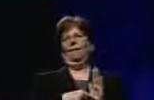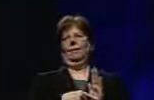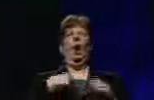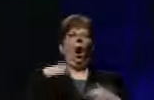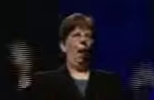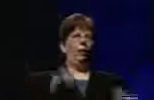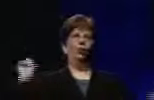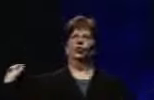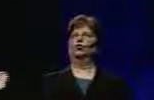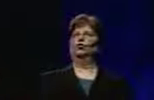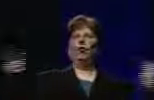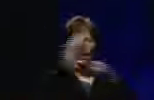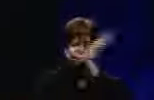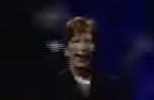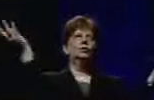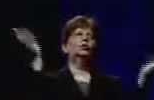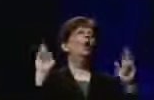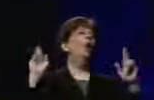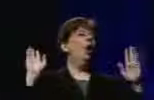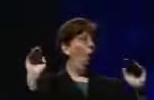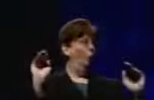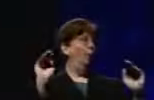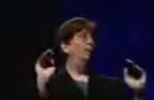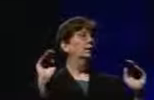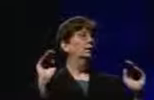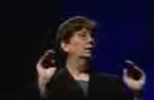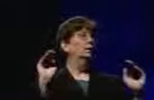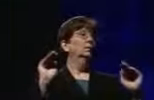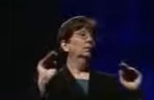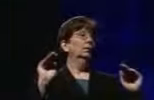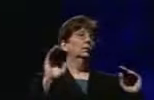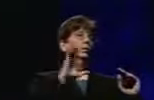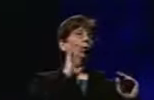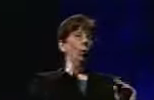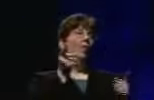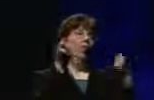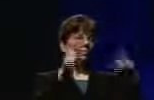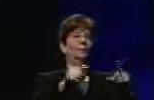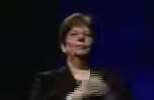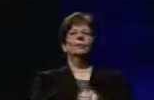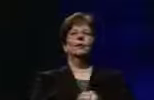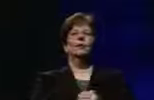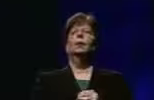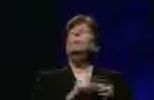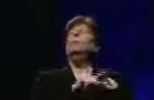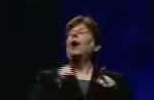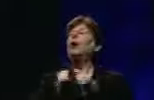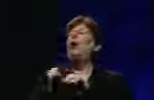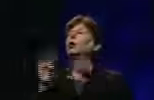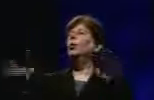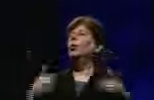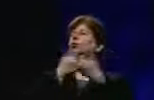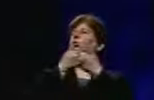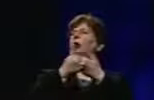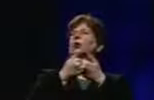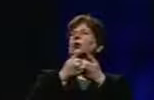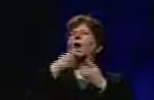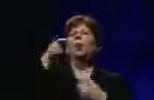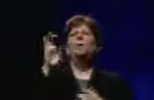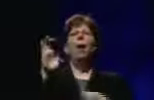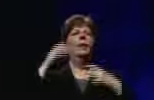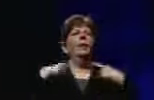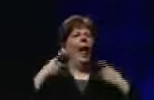to change that message, hopefully, literally and figuratively. But it's also a challenge that the public health